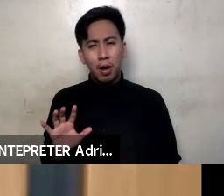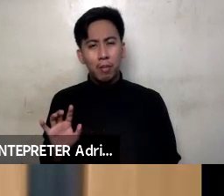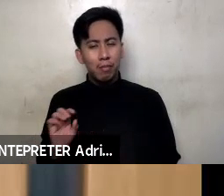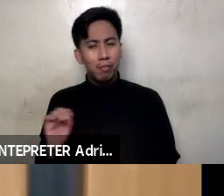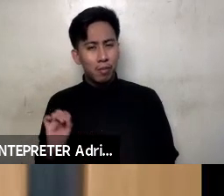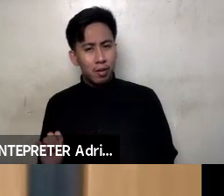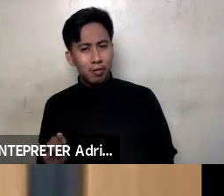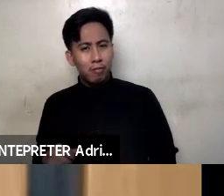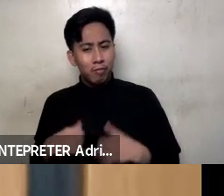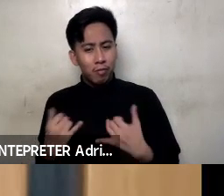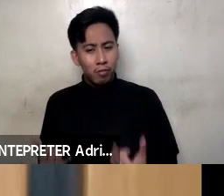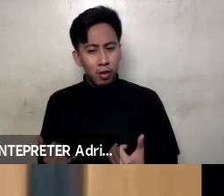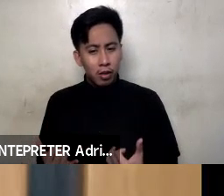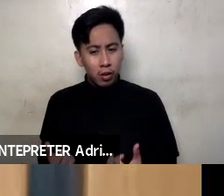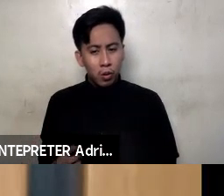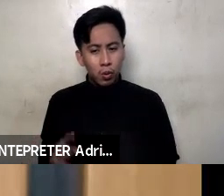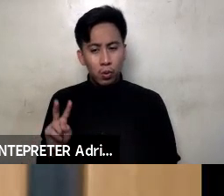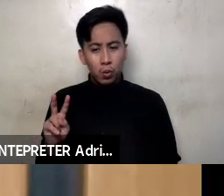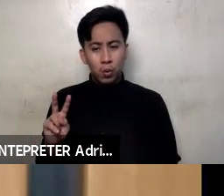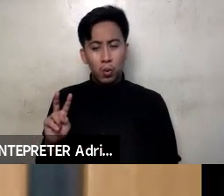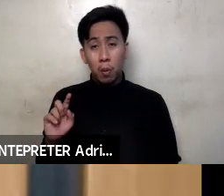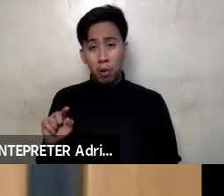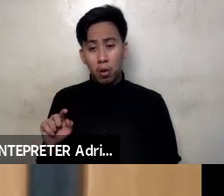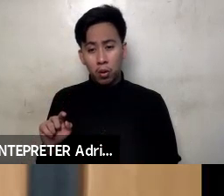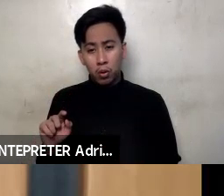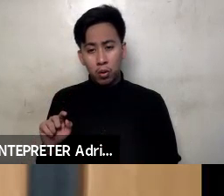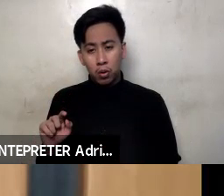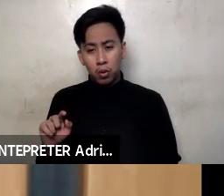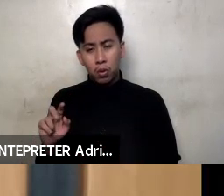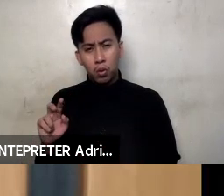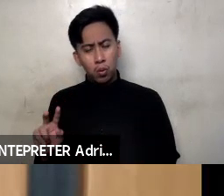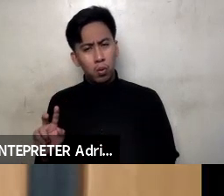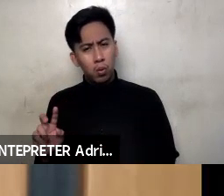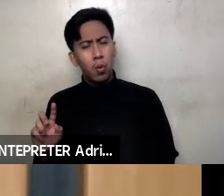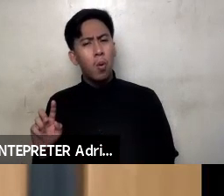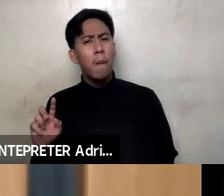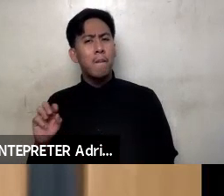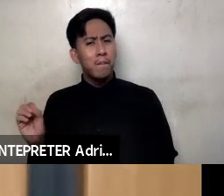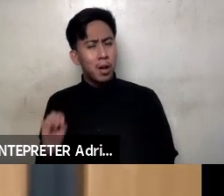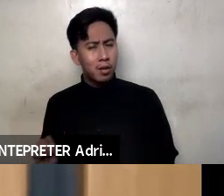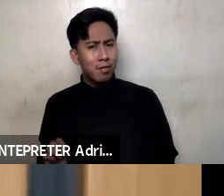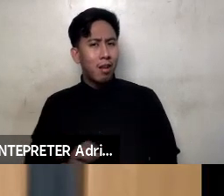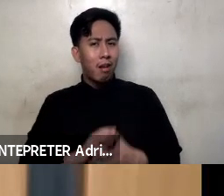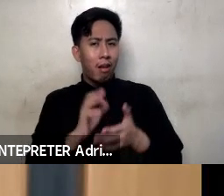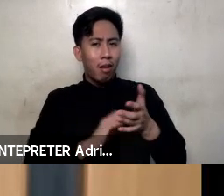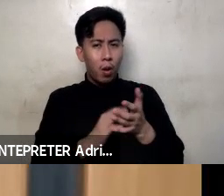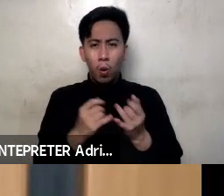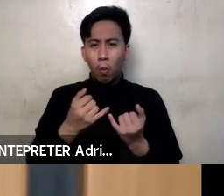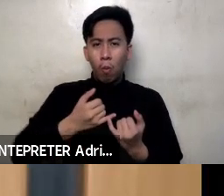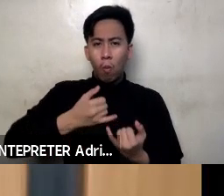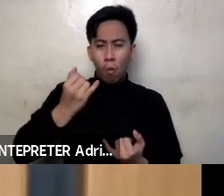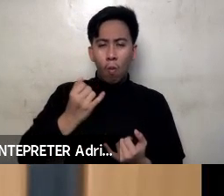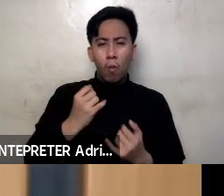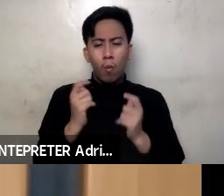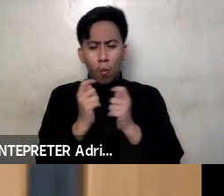to 2.8% in 2021, stunted from 9.9% in